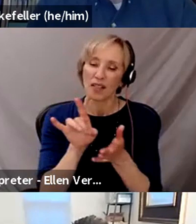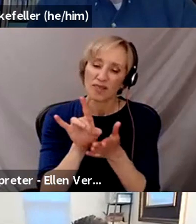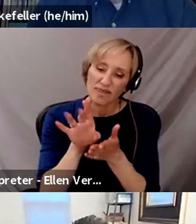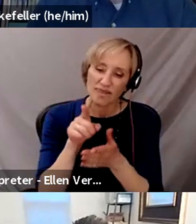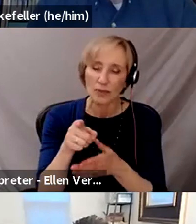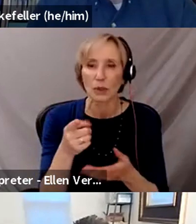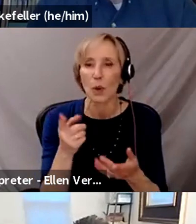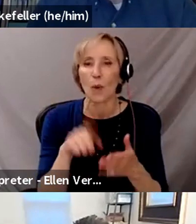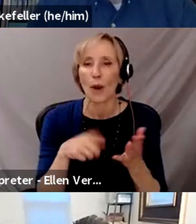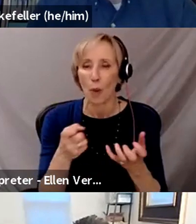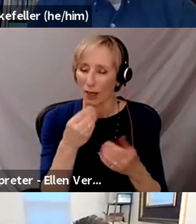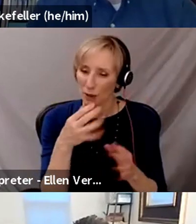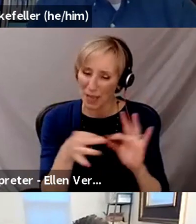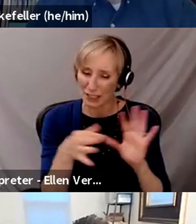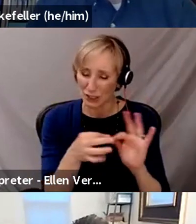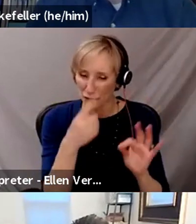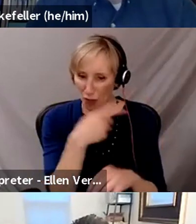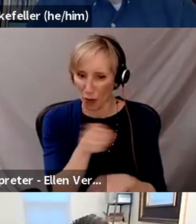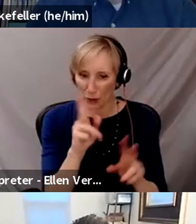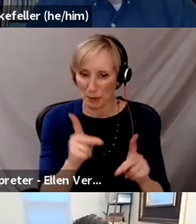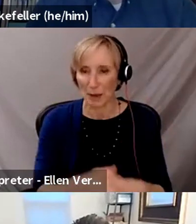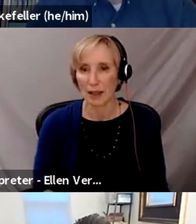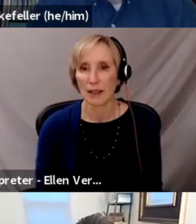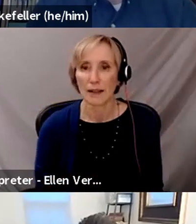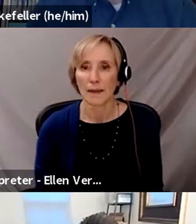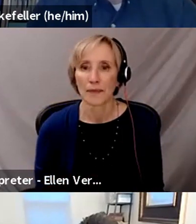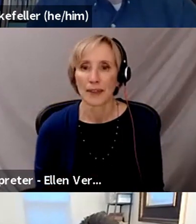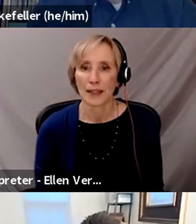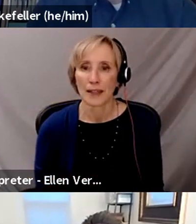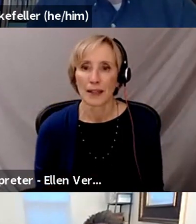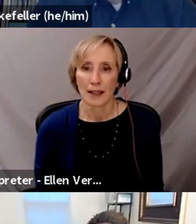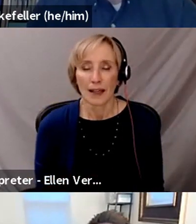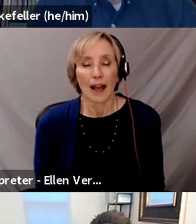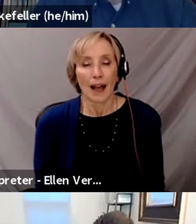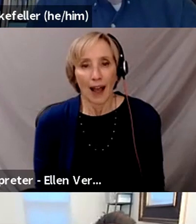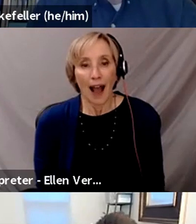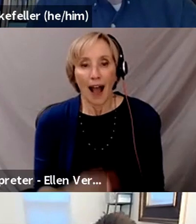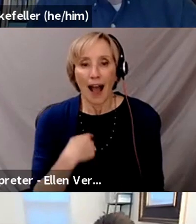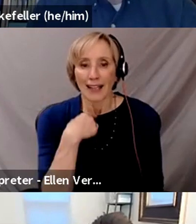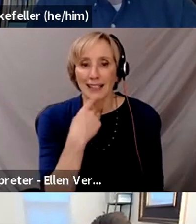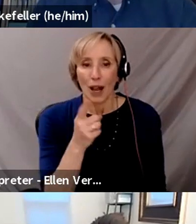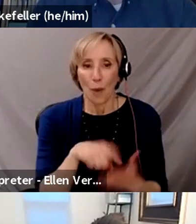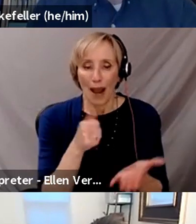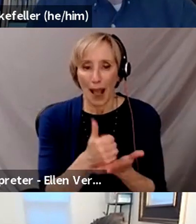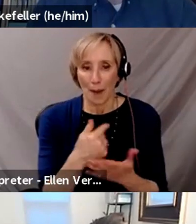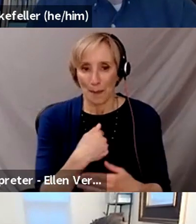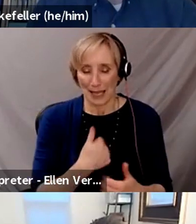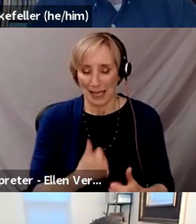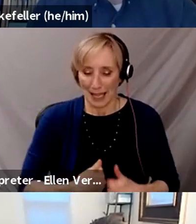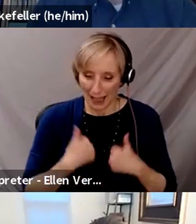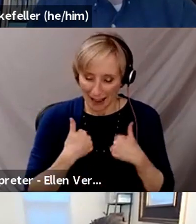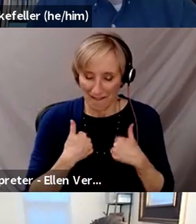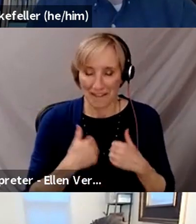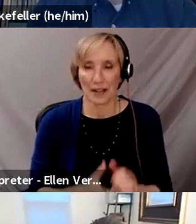One quick thing that I have found for myself in life to be very helpful is this sort of